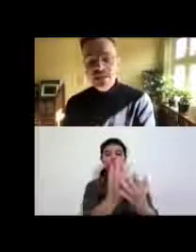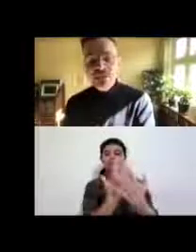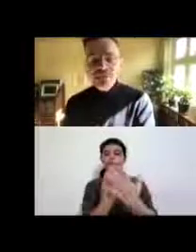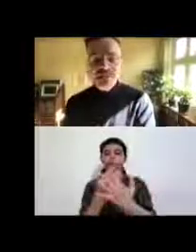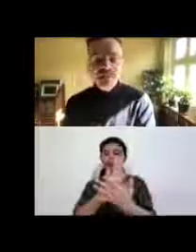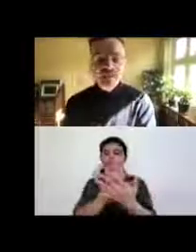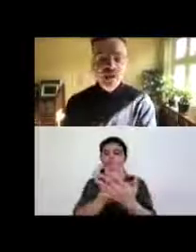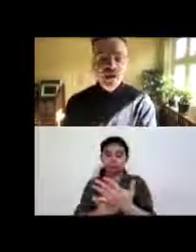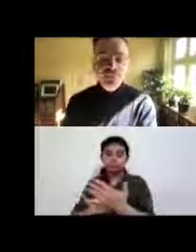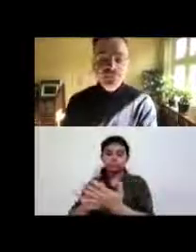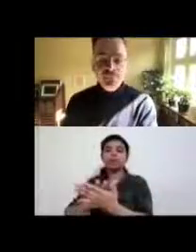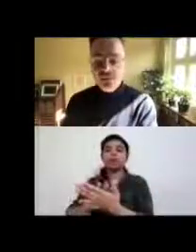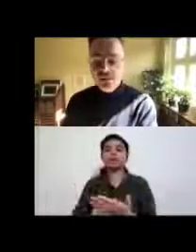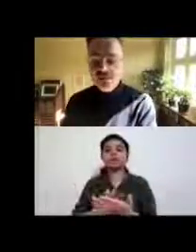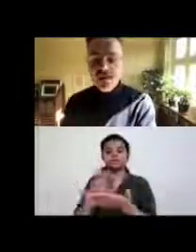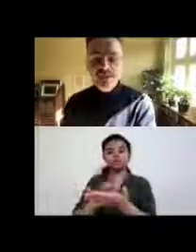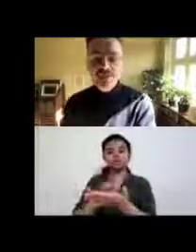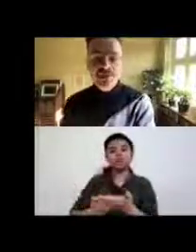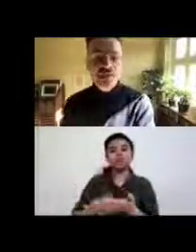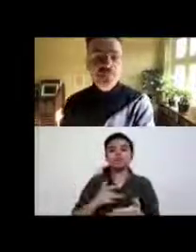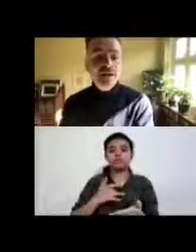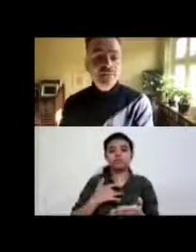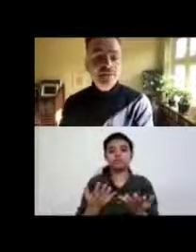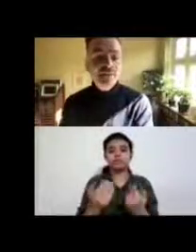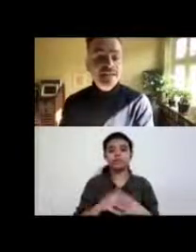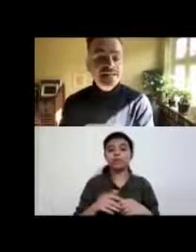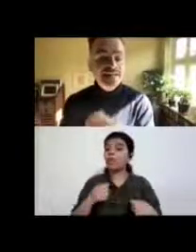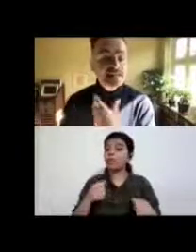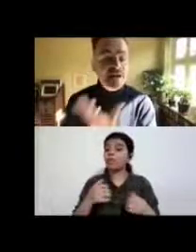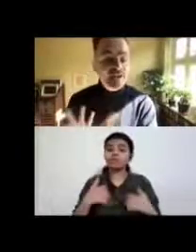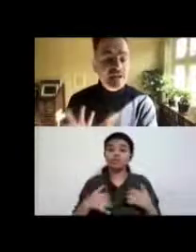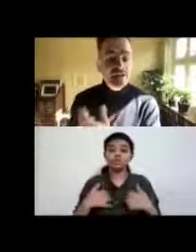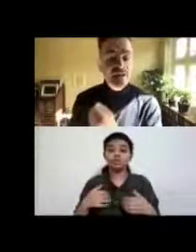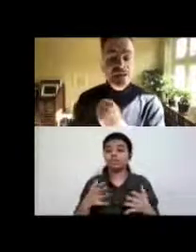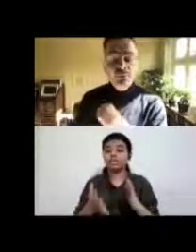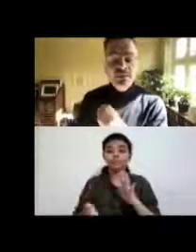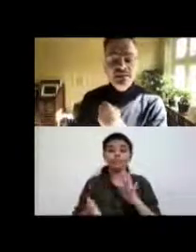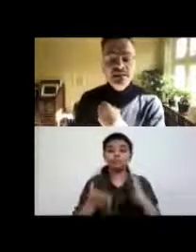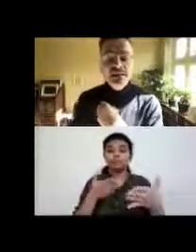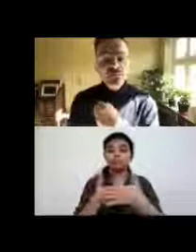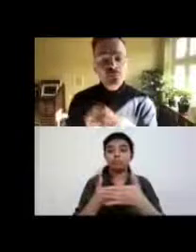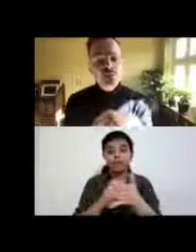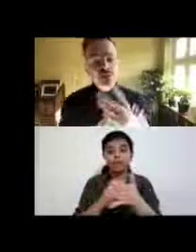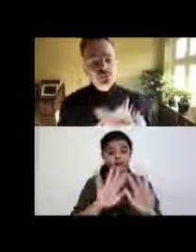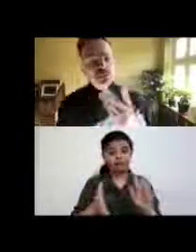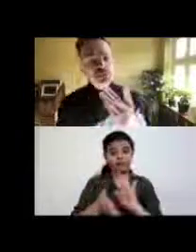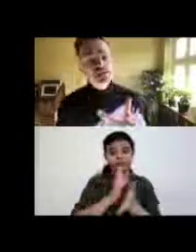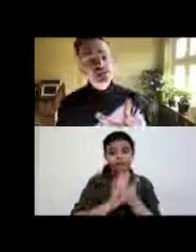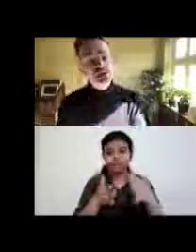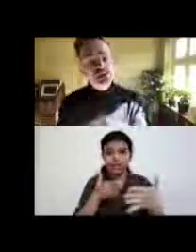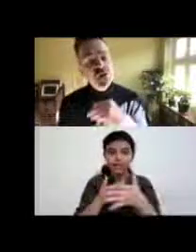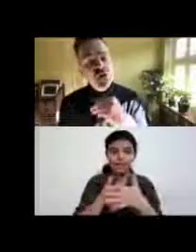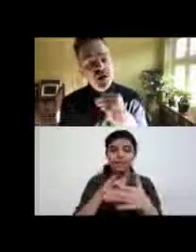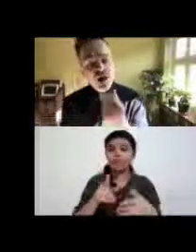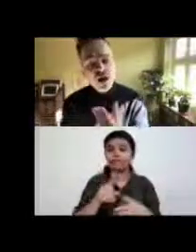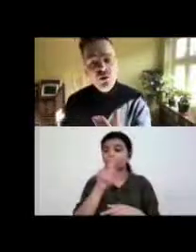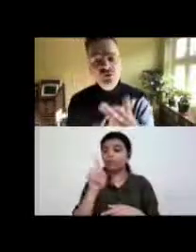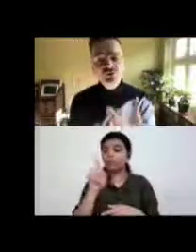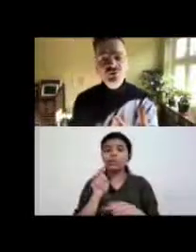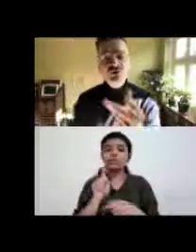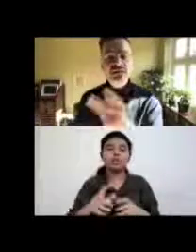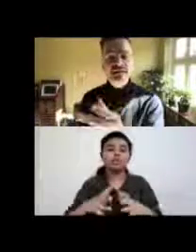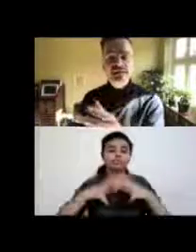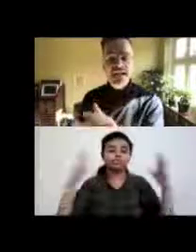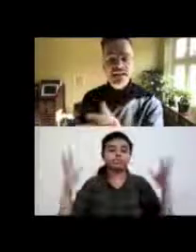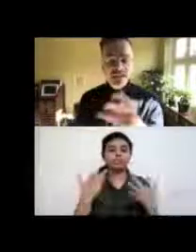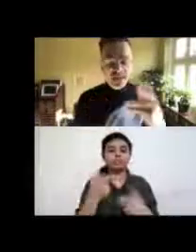very interesting challenge, in my opinion, as a designer. We were dealing with a huge question on how